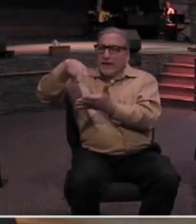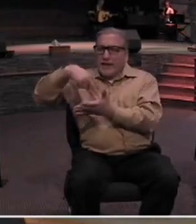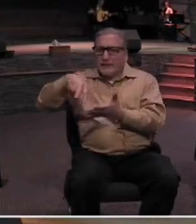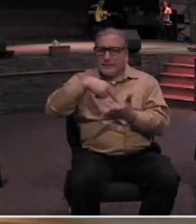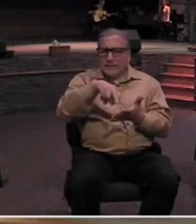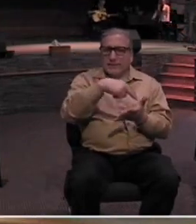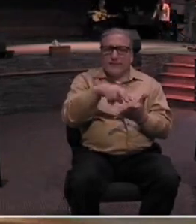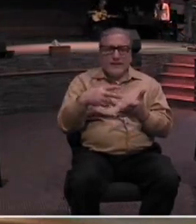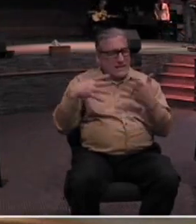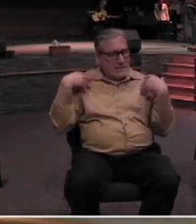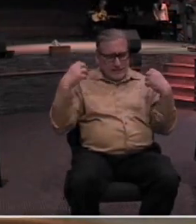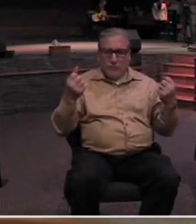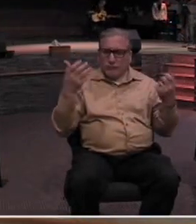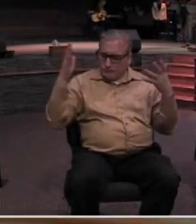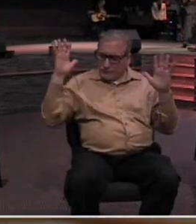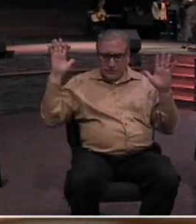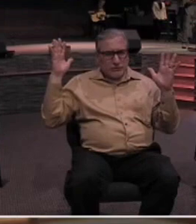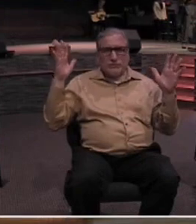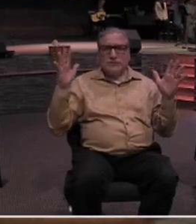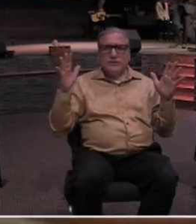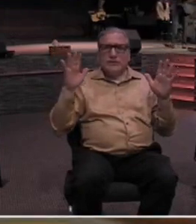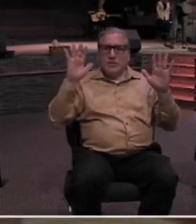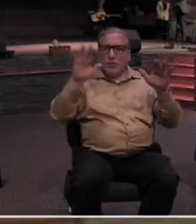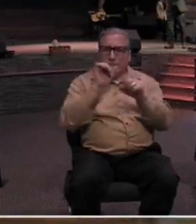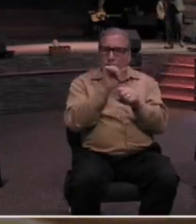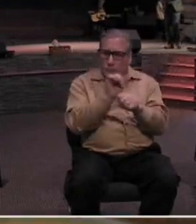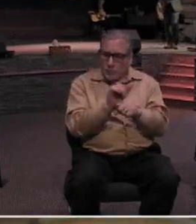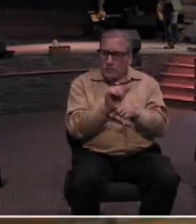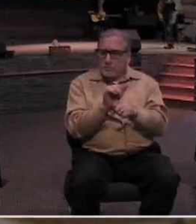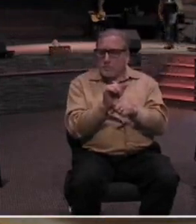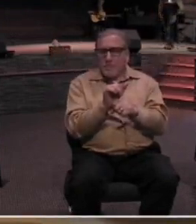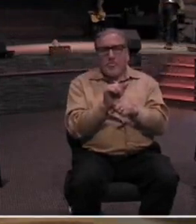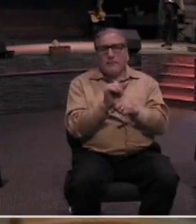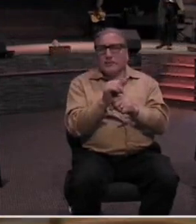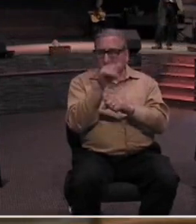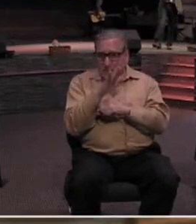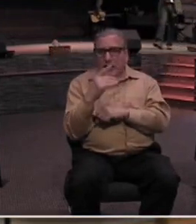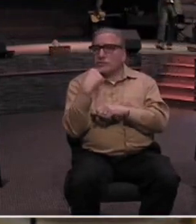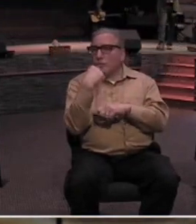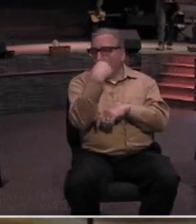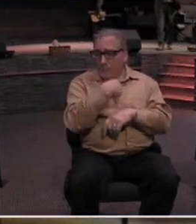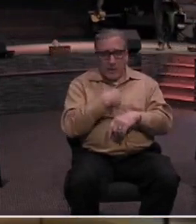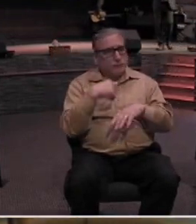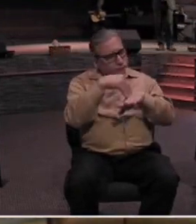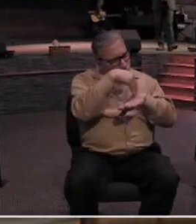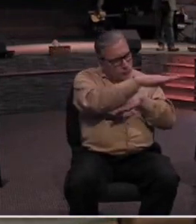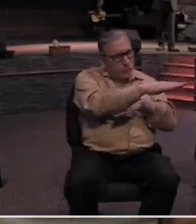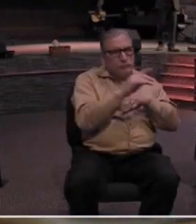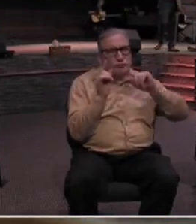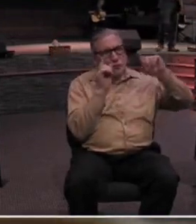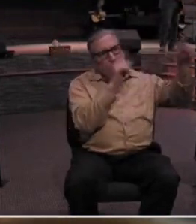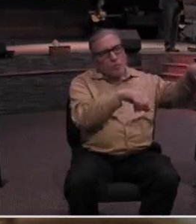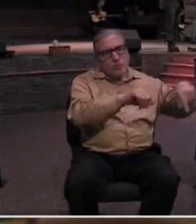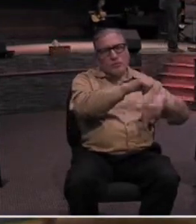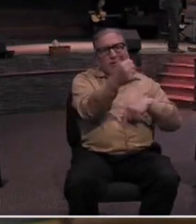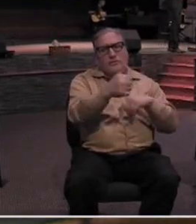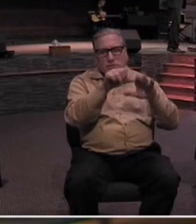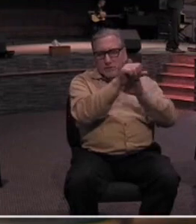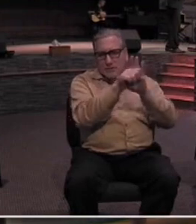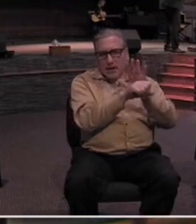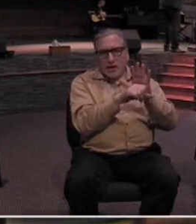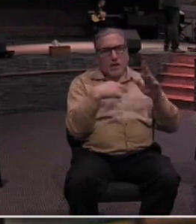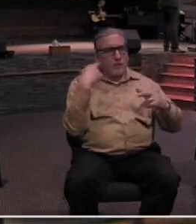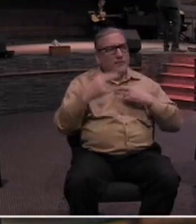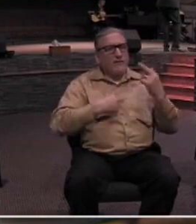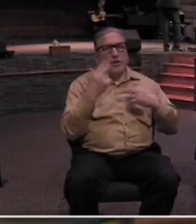Lord miraculously healed him. There were miracles, signs, and wonders, but the Lord told me to head to a revival in this other state. And in that revival, amen, as I